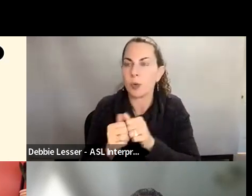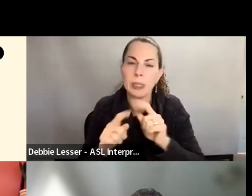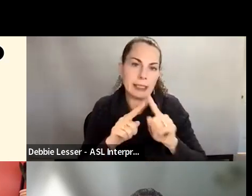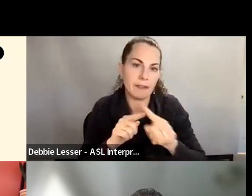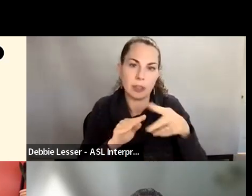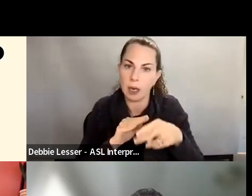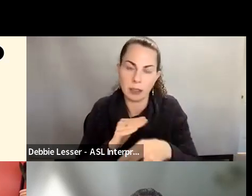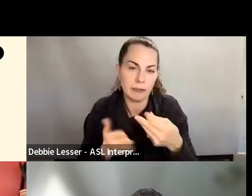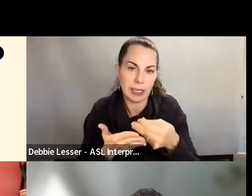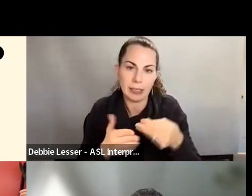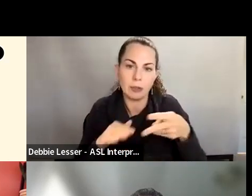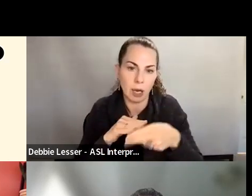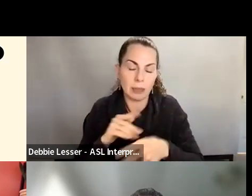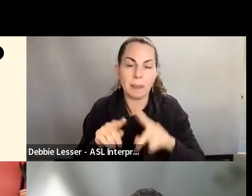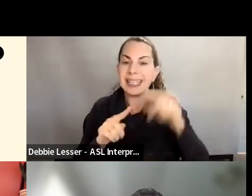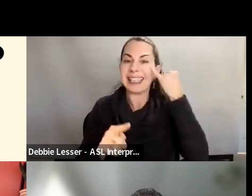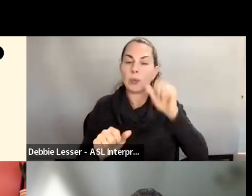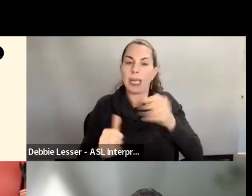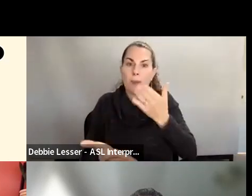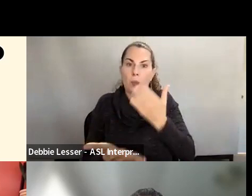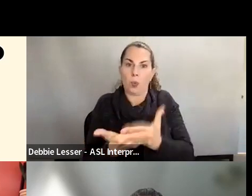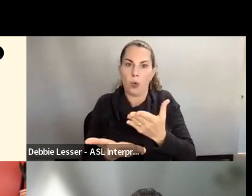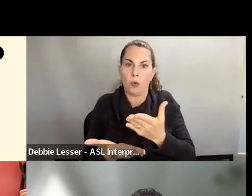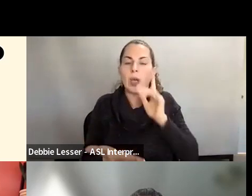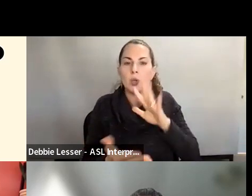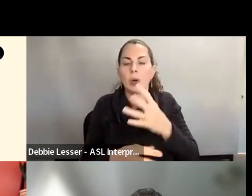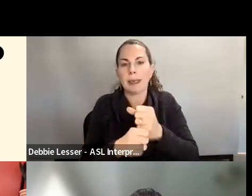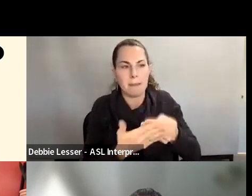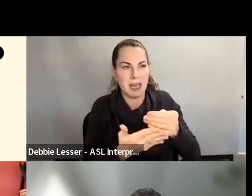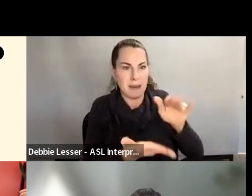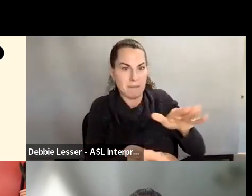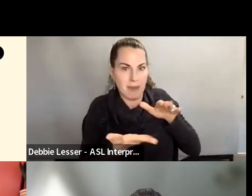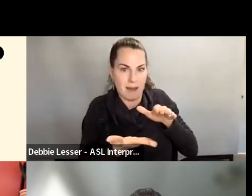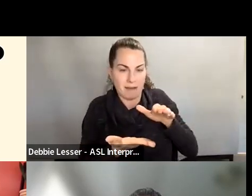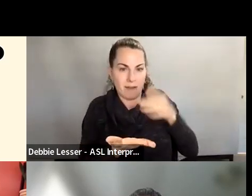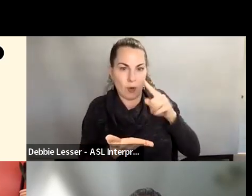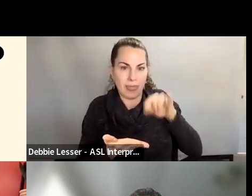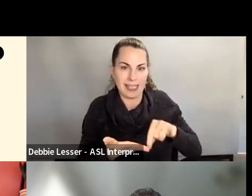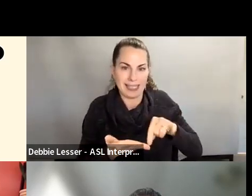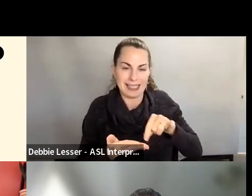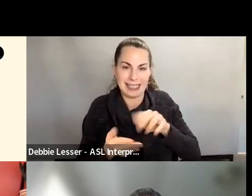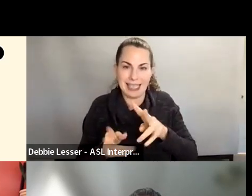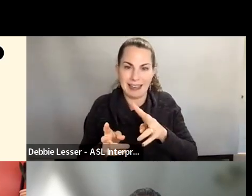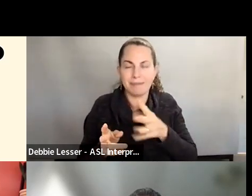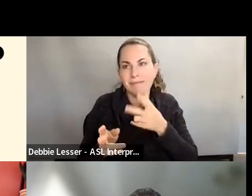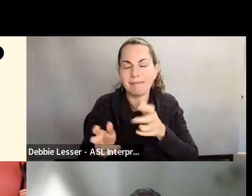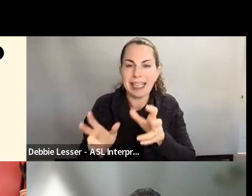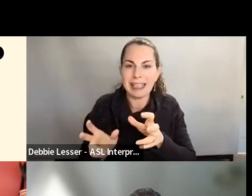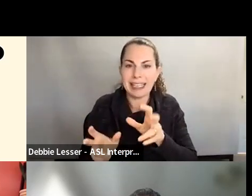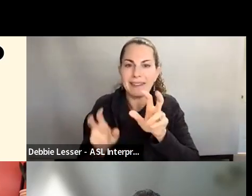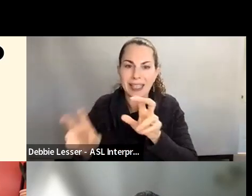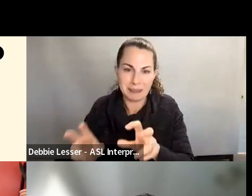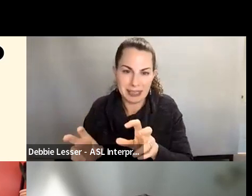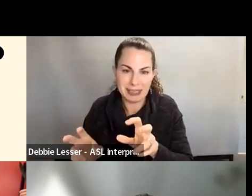you can actually prove that this is a return on investment, an investment in their social community by